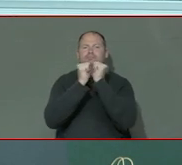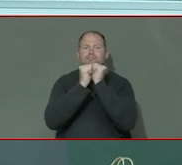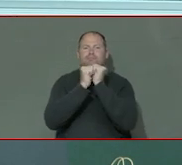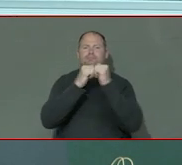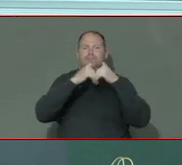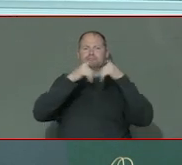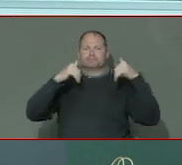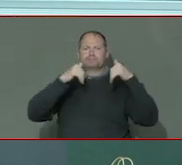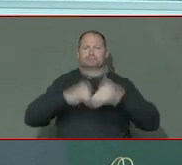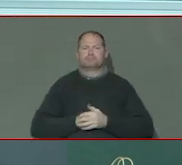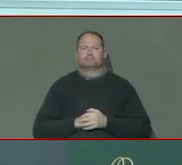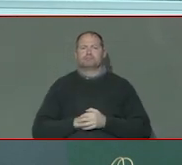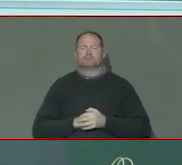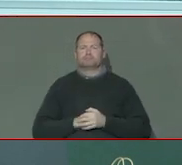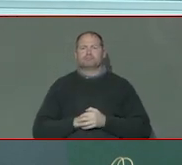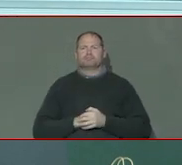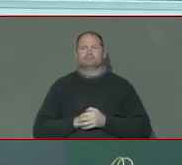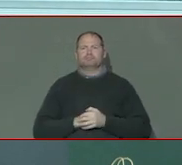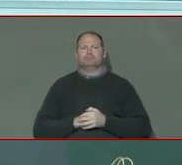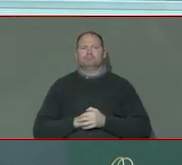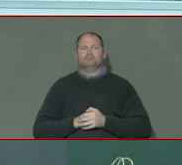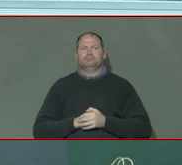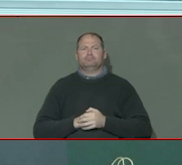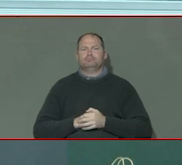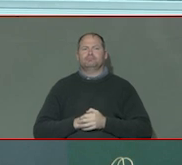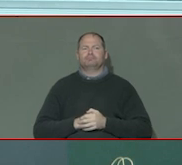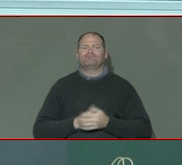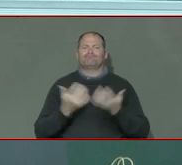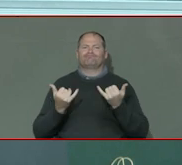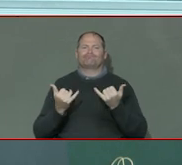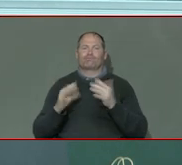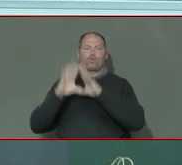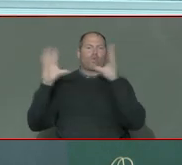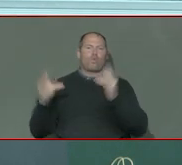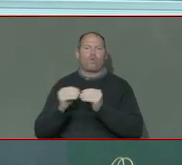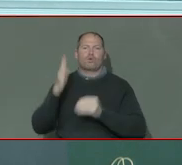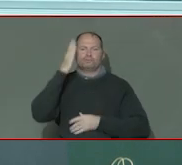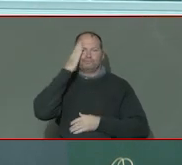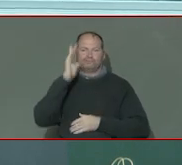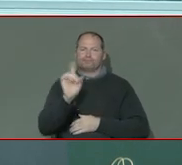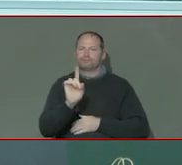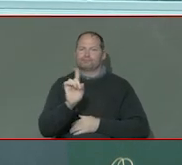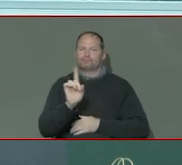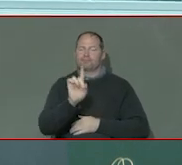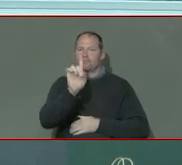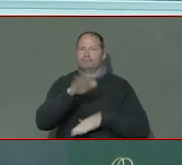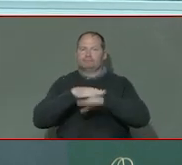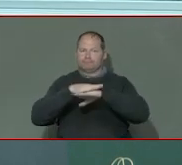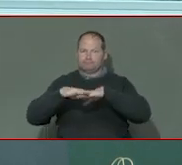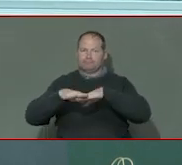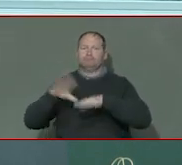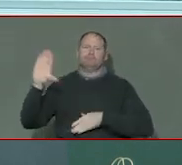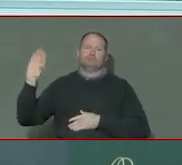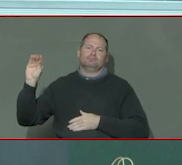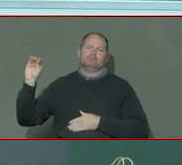little bit, it doesn't have all the things that we have to know. but it has all the basics and it has